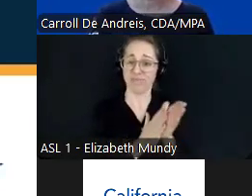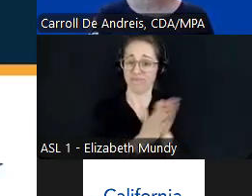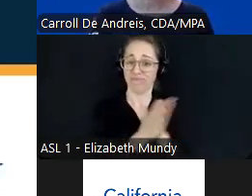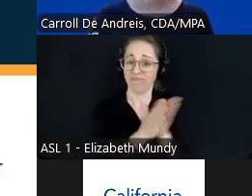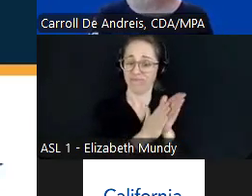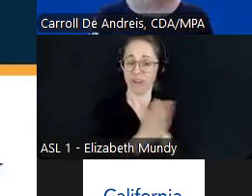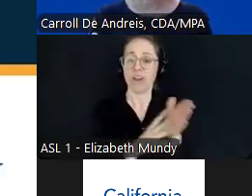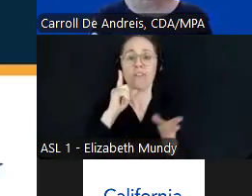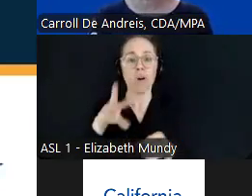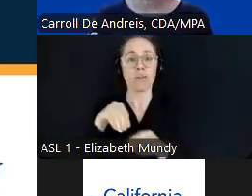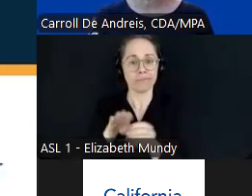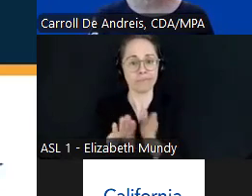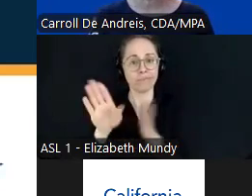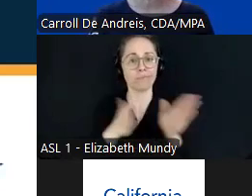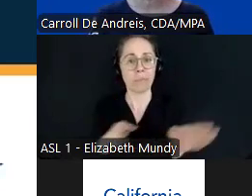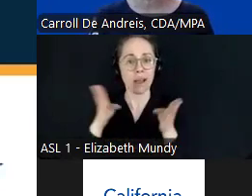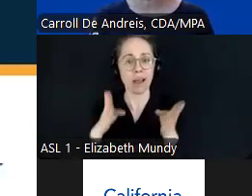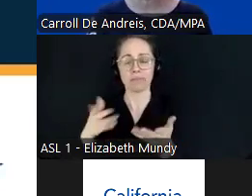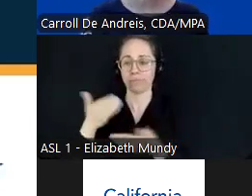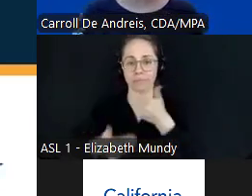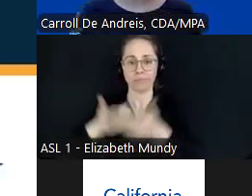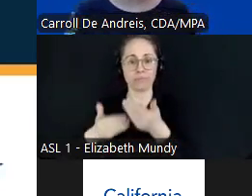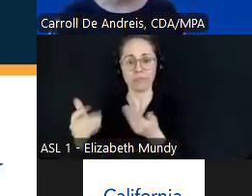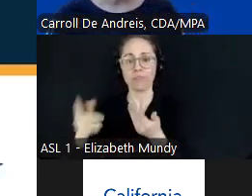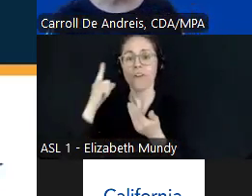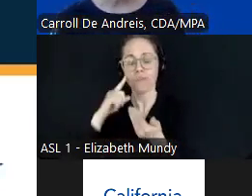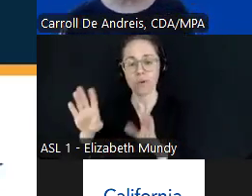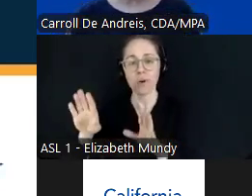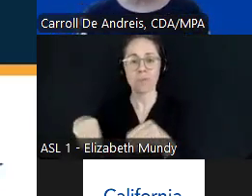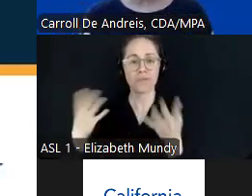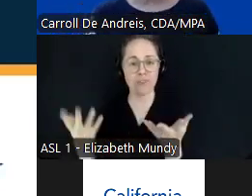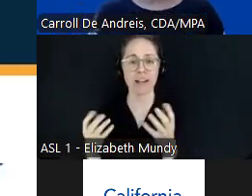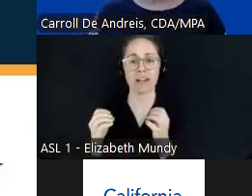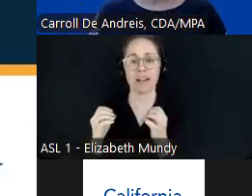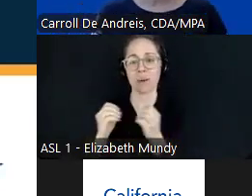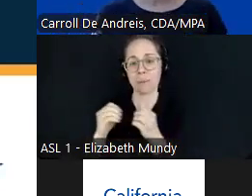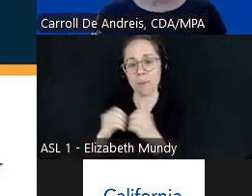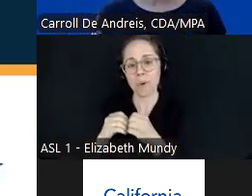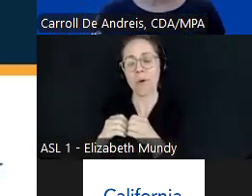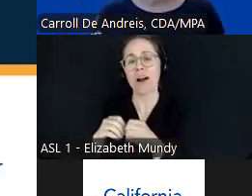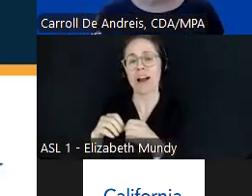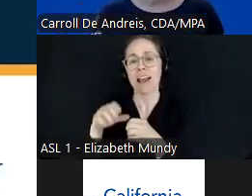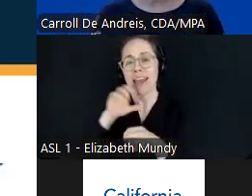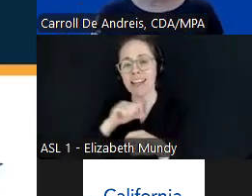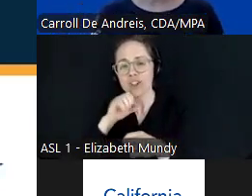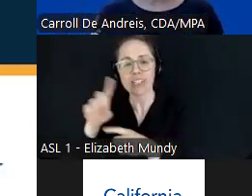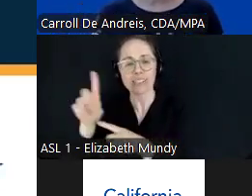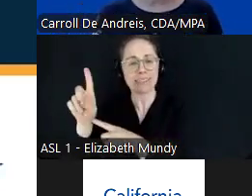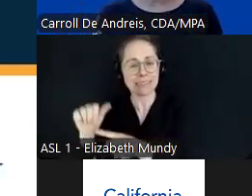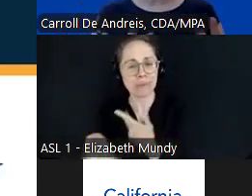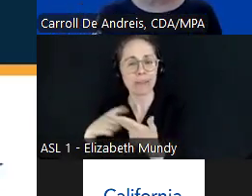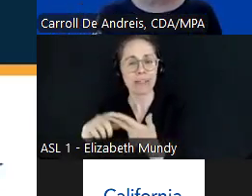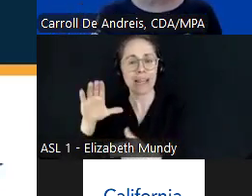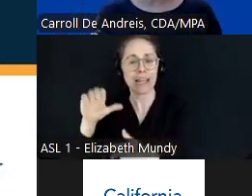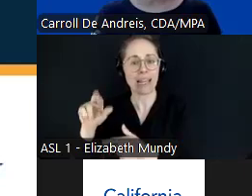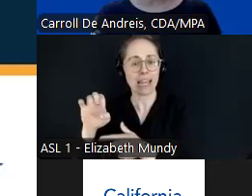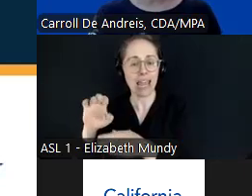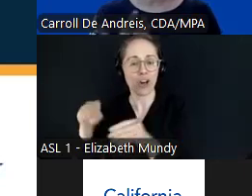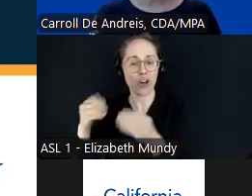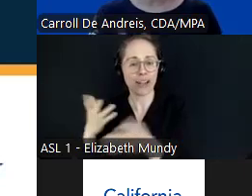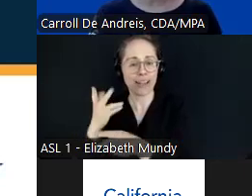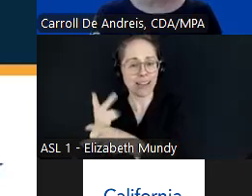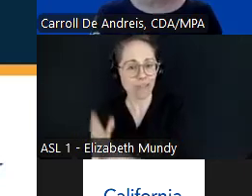for Aging to advance aging, disability, and caregiver for the whole of